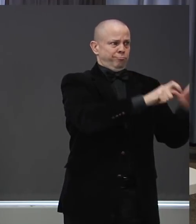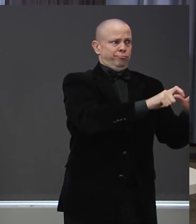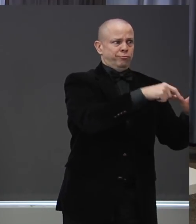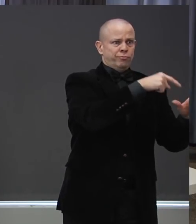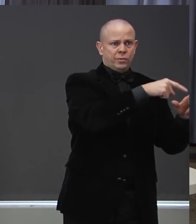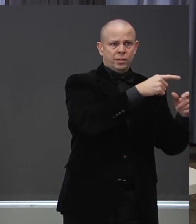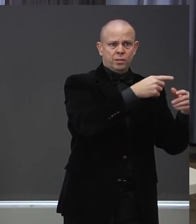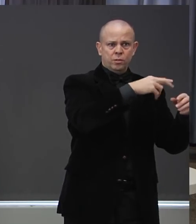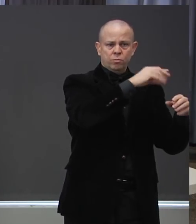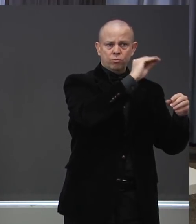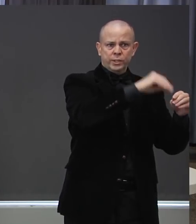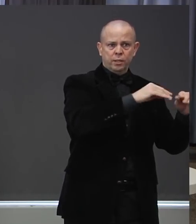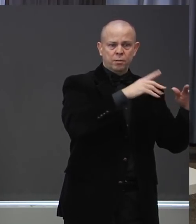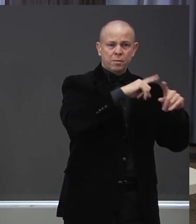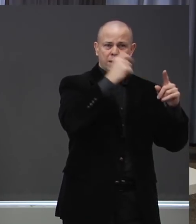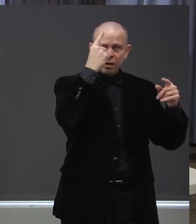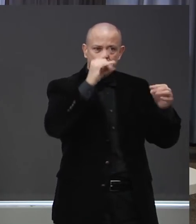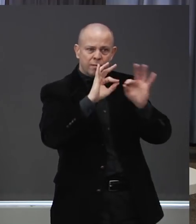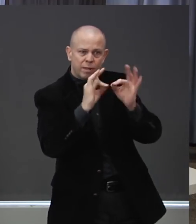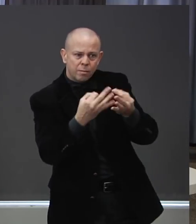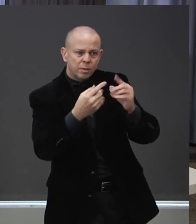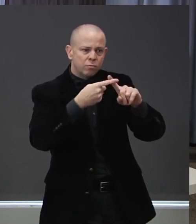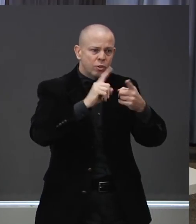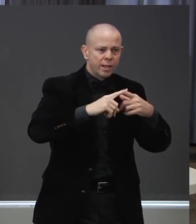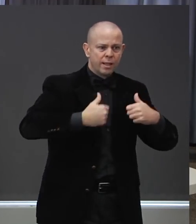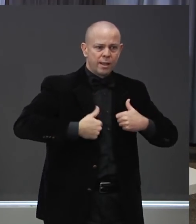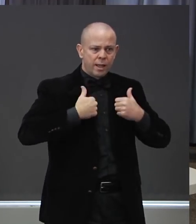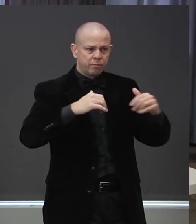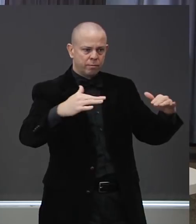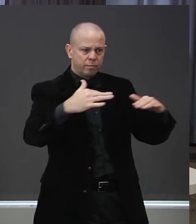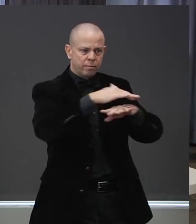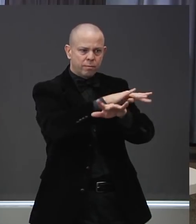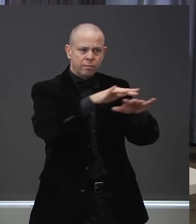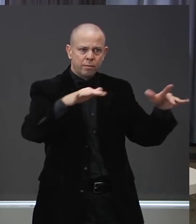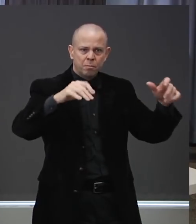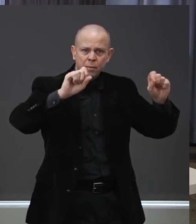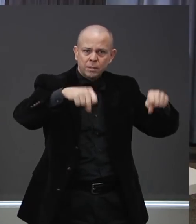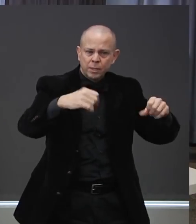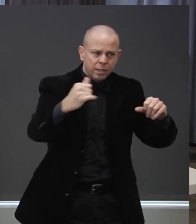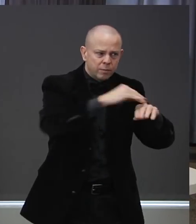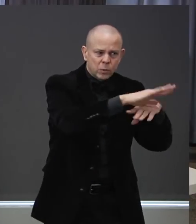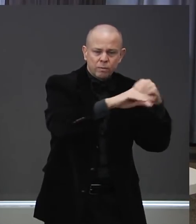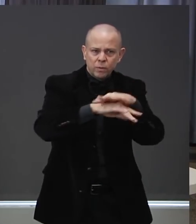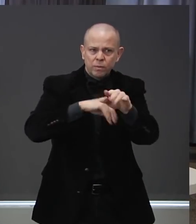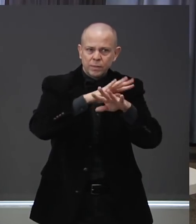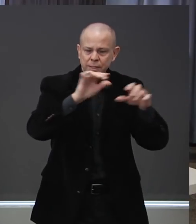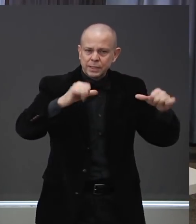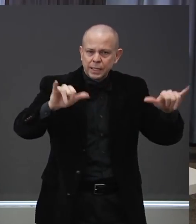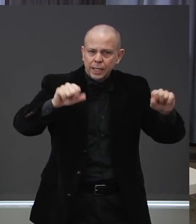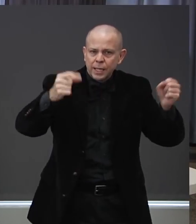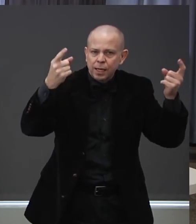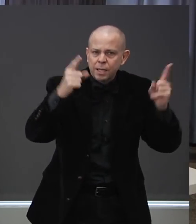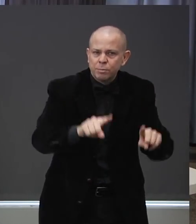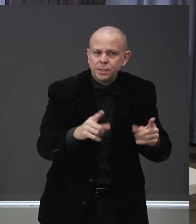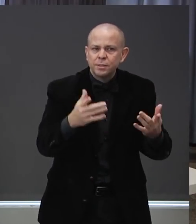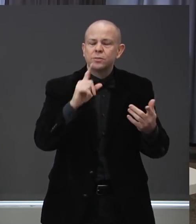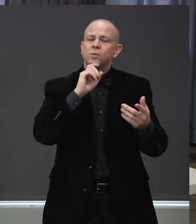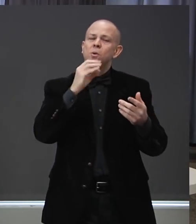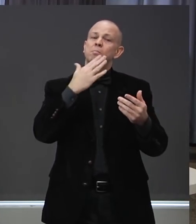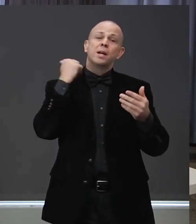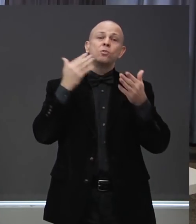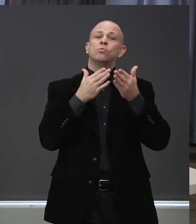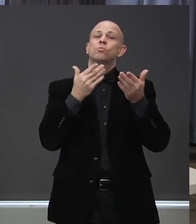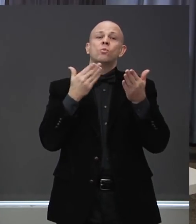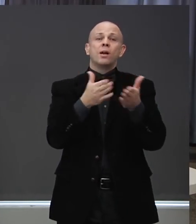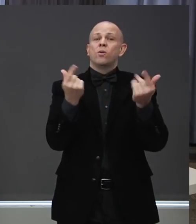first school might actually live or work in a neighboring community. So we think counties is the best level,